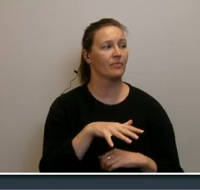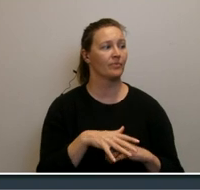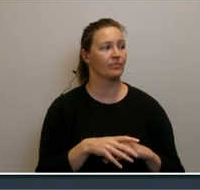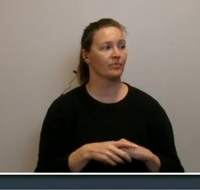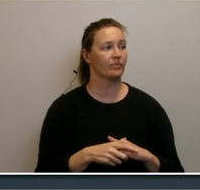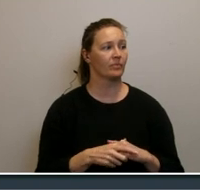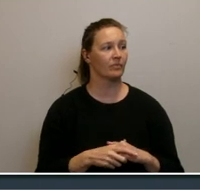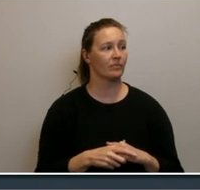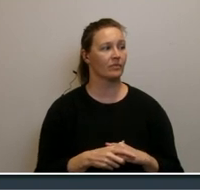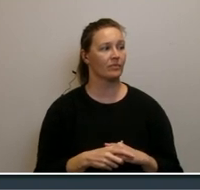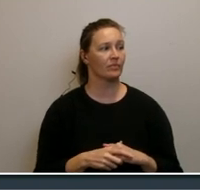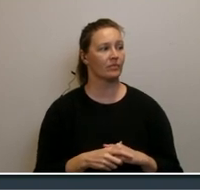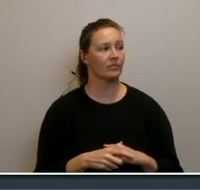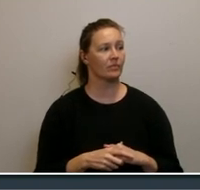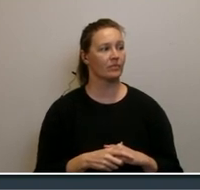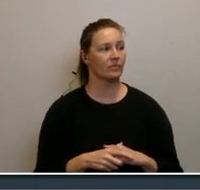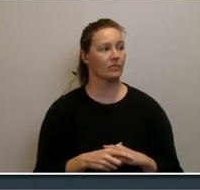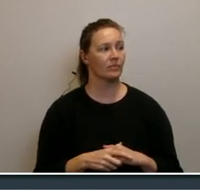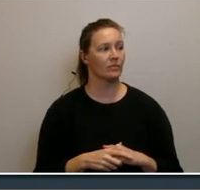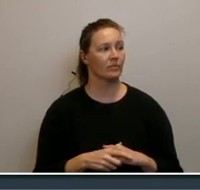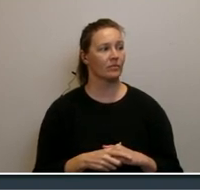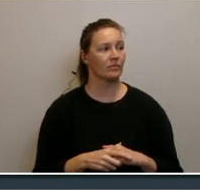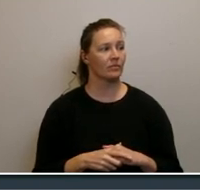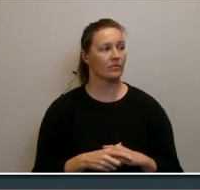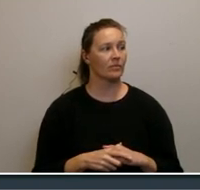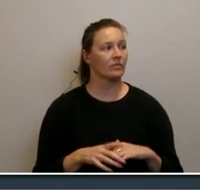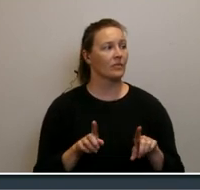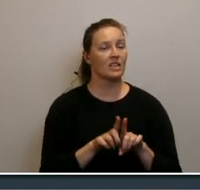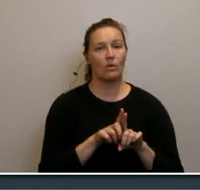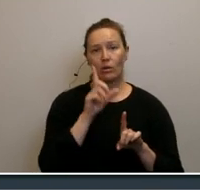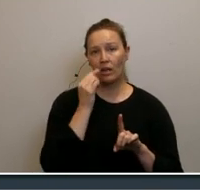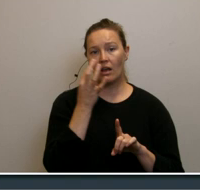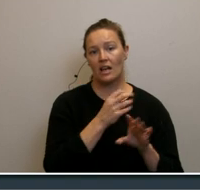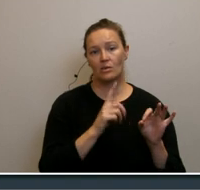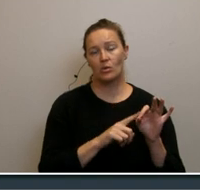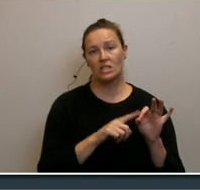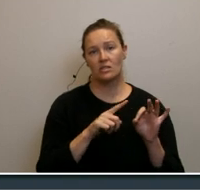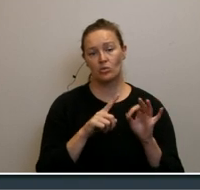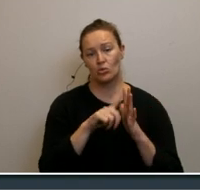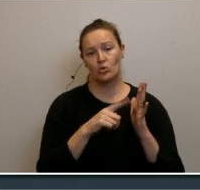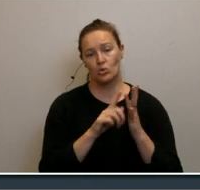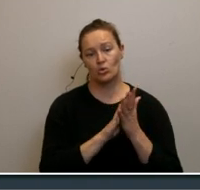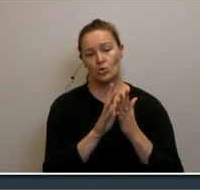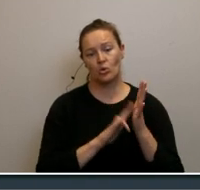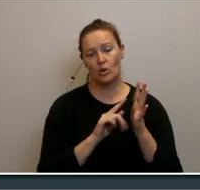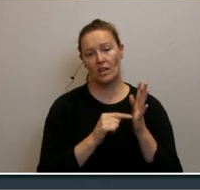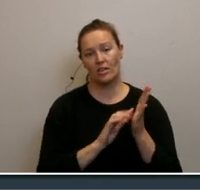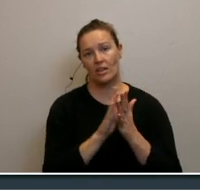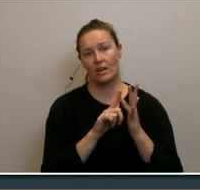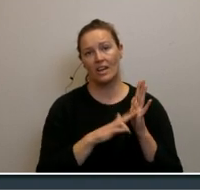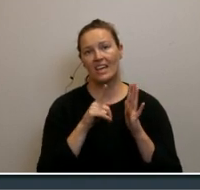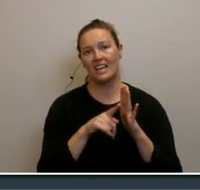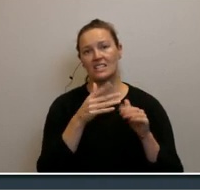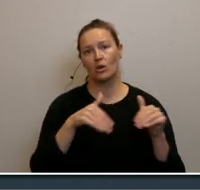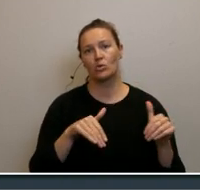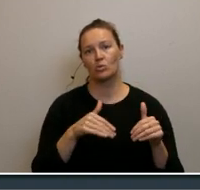And we can perhaps answer some questions of Jonathan, who's a coastal engineer from that study as well, on that particular issue.